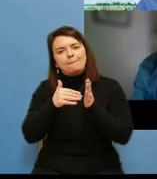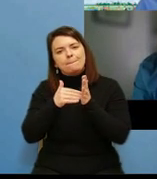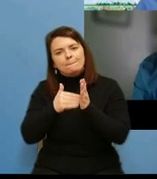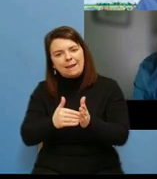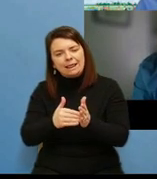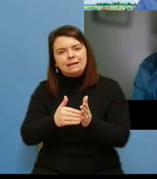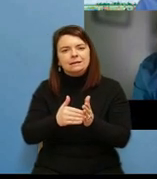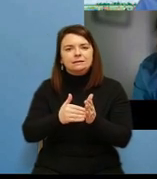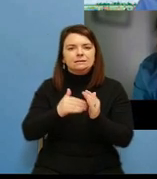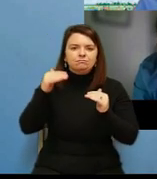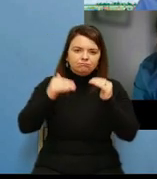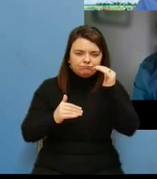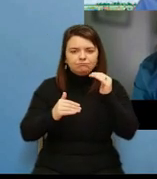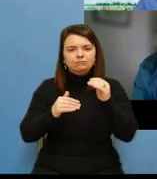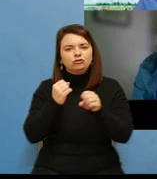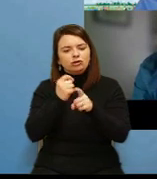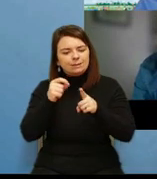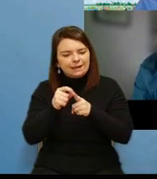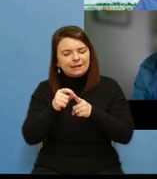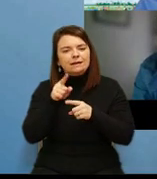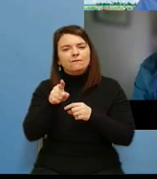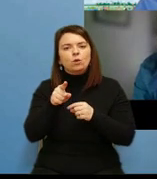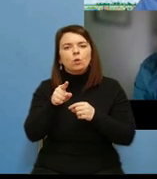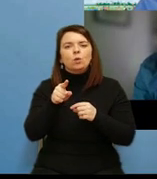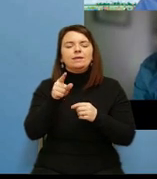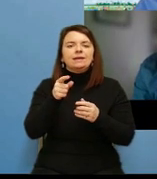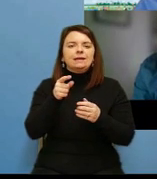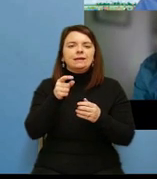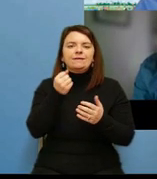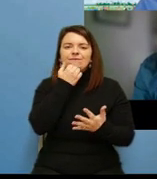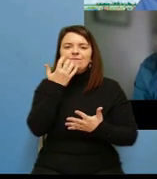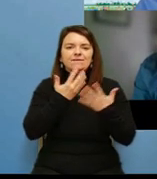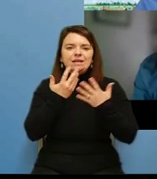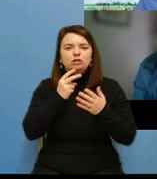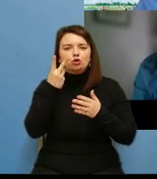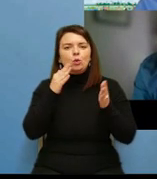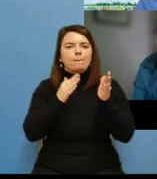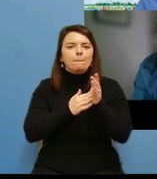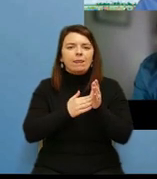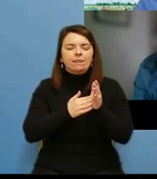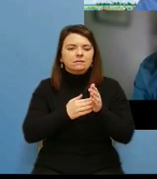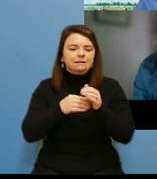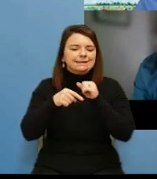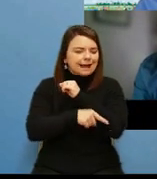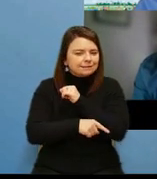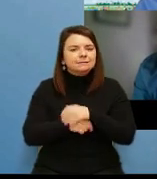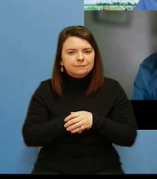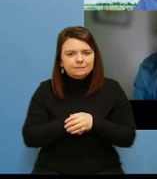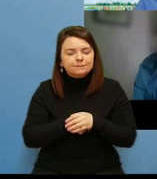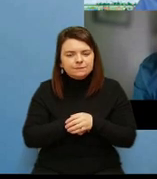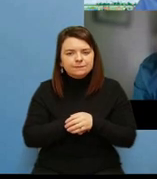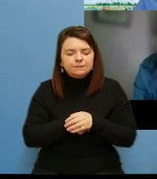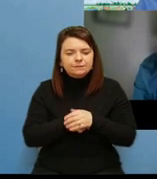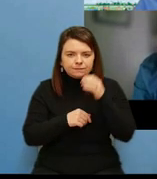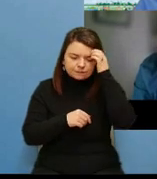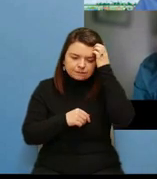is deteriorated by 0.8 million from month 9 to month 10. With the figures being 2 months in arrears, this is an undervaluation of the